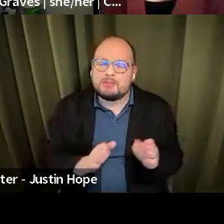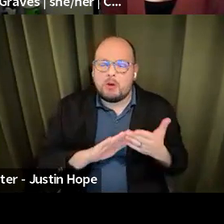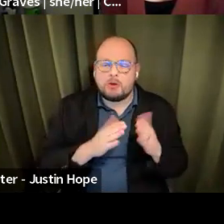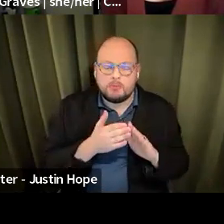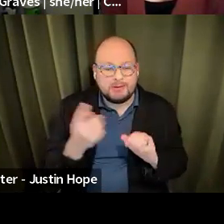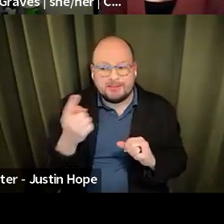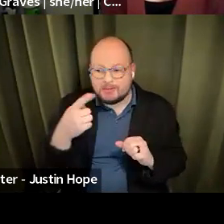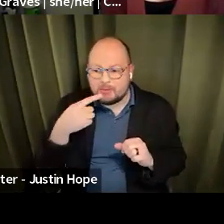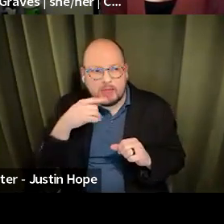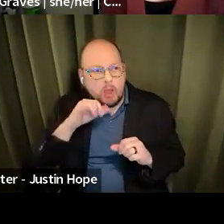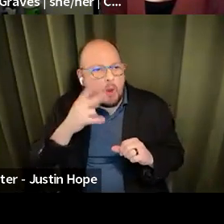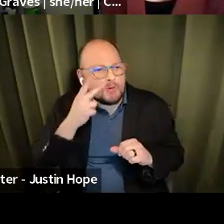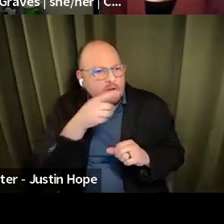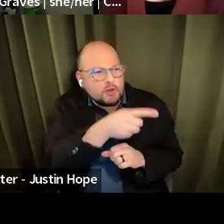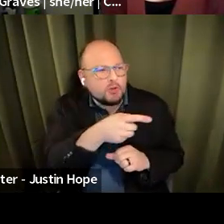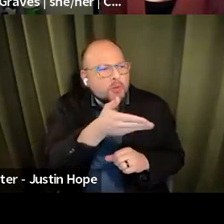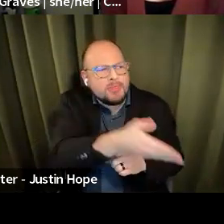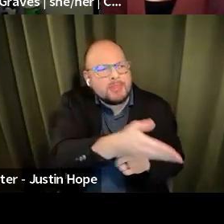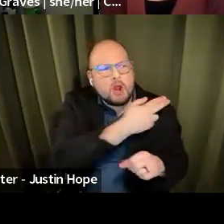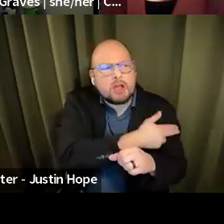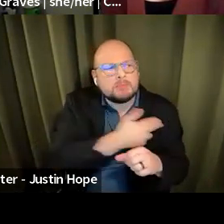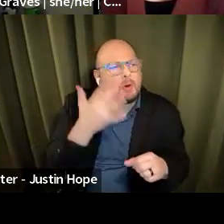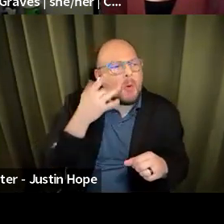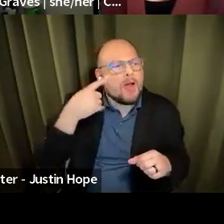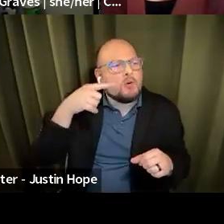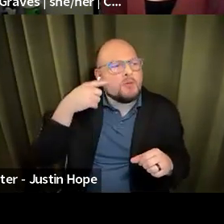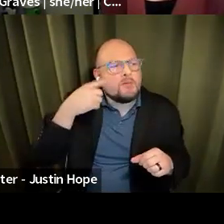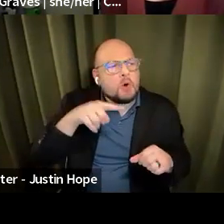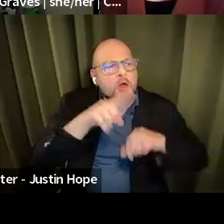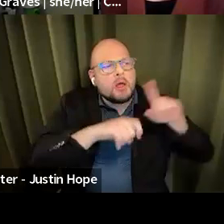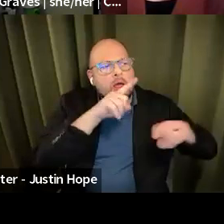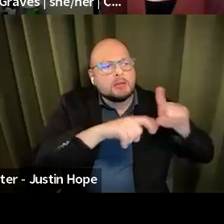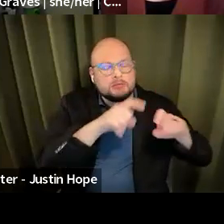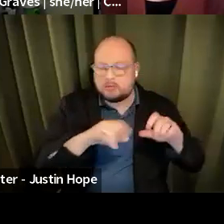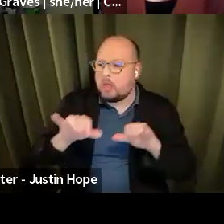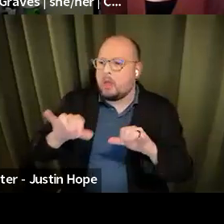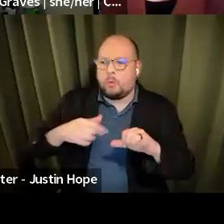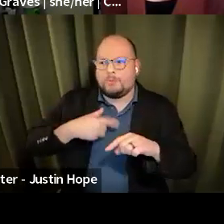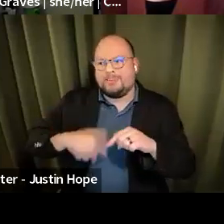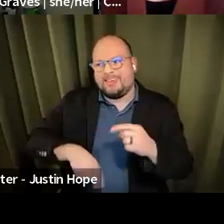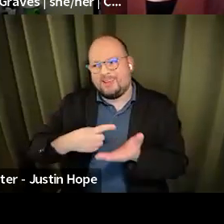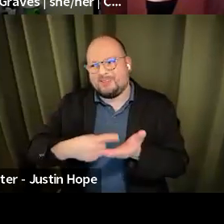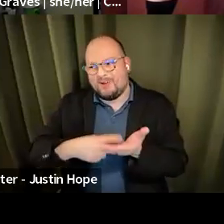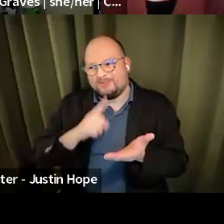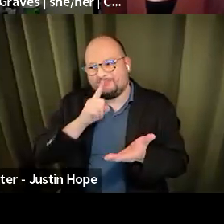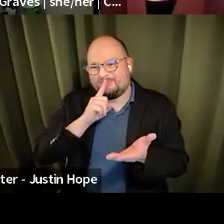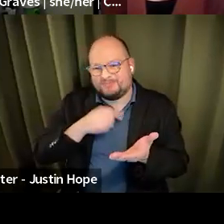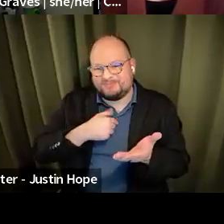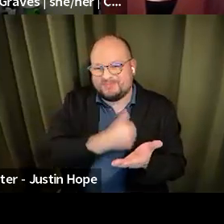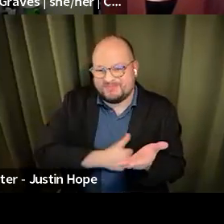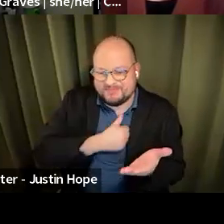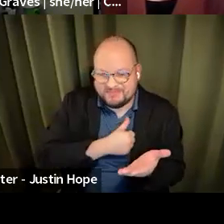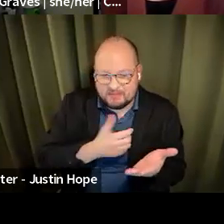it's like, well, why were they there at the hospital, right? It's like, oh, can't talk about that, sorry. So there